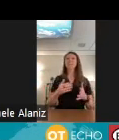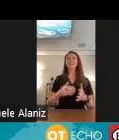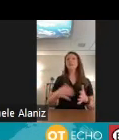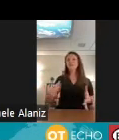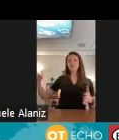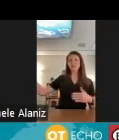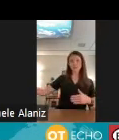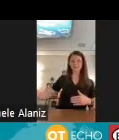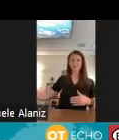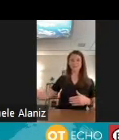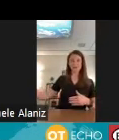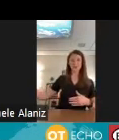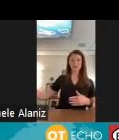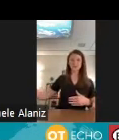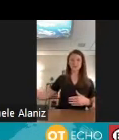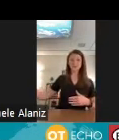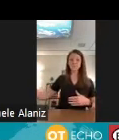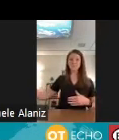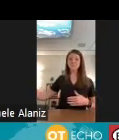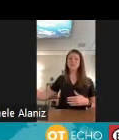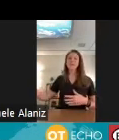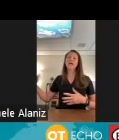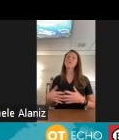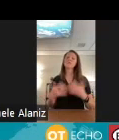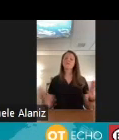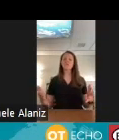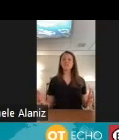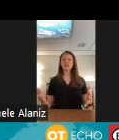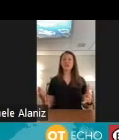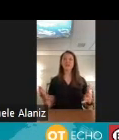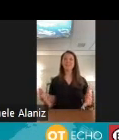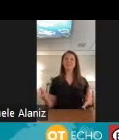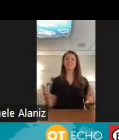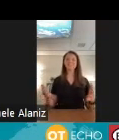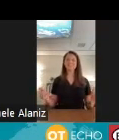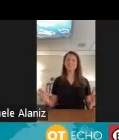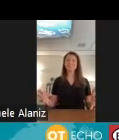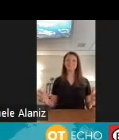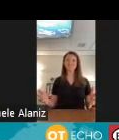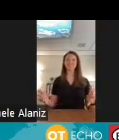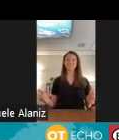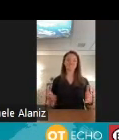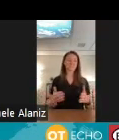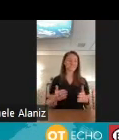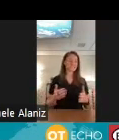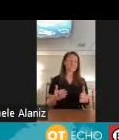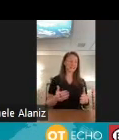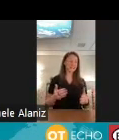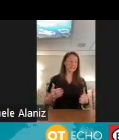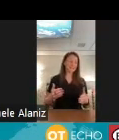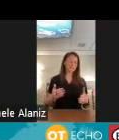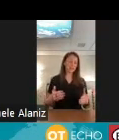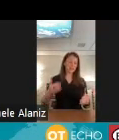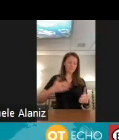attend, therefore their working memory is also going to improve. And what we find with executive function intervention is